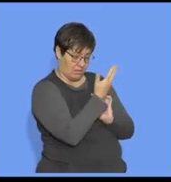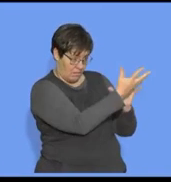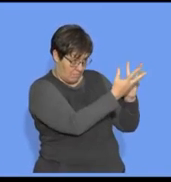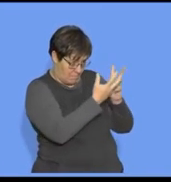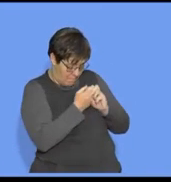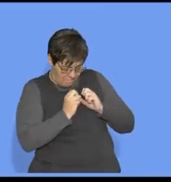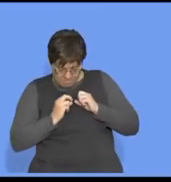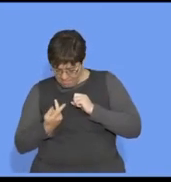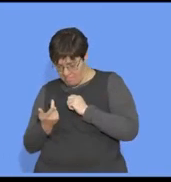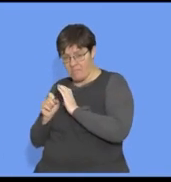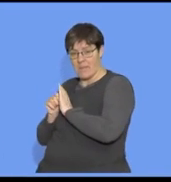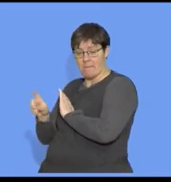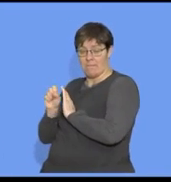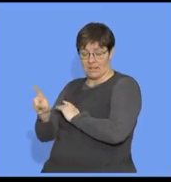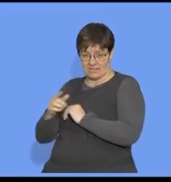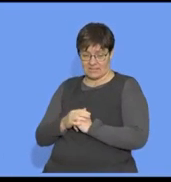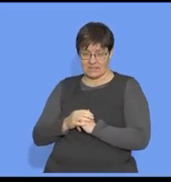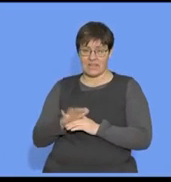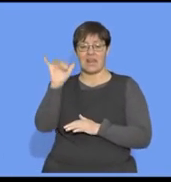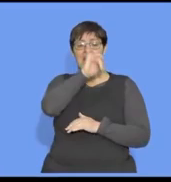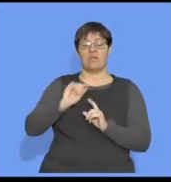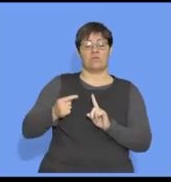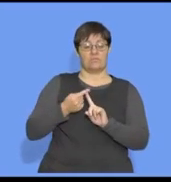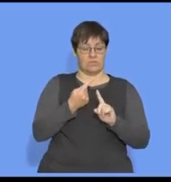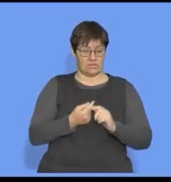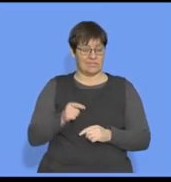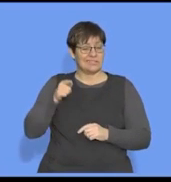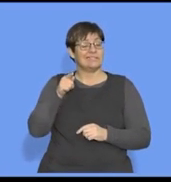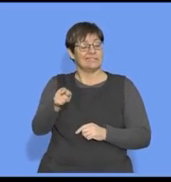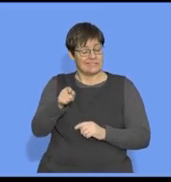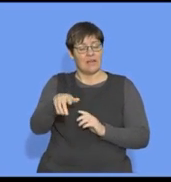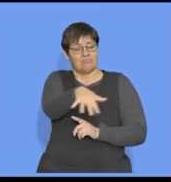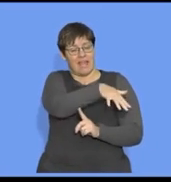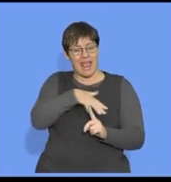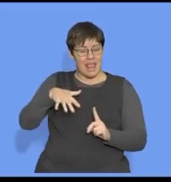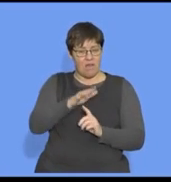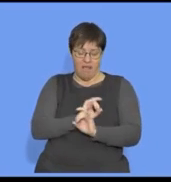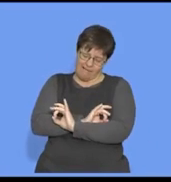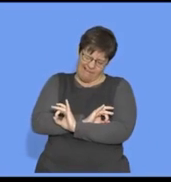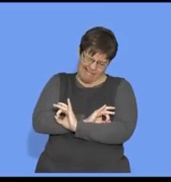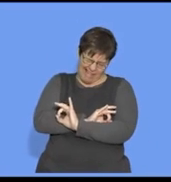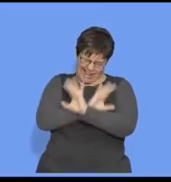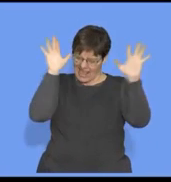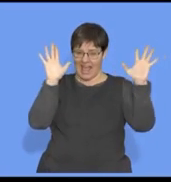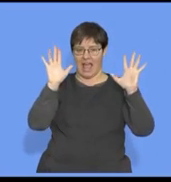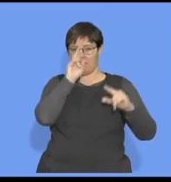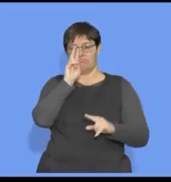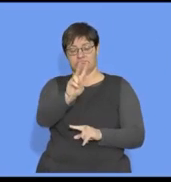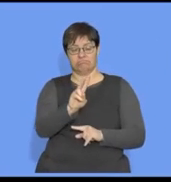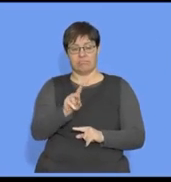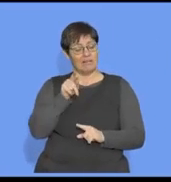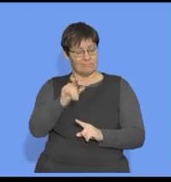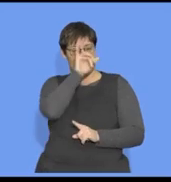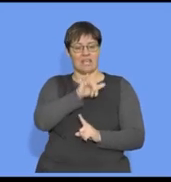received. Then we come to the yellow spot. This is the region that is clearest, that gives the clearest